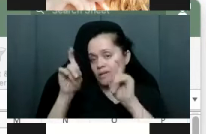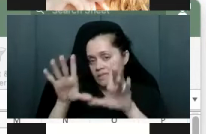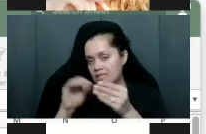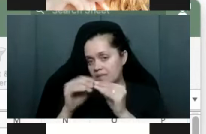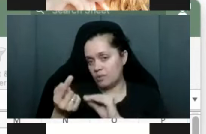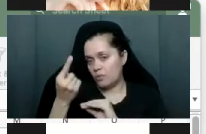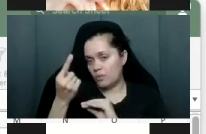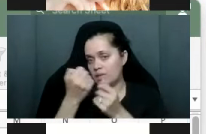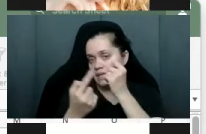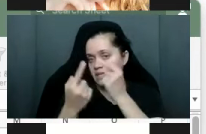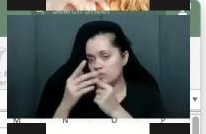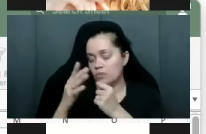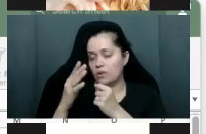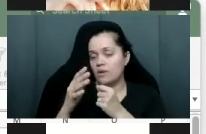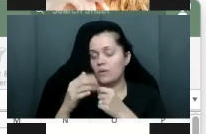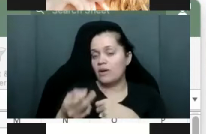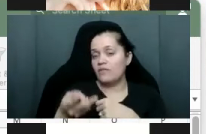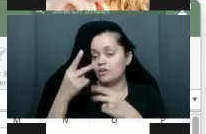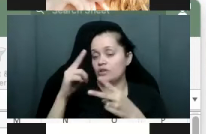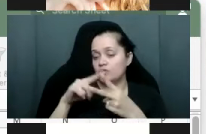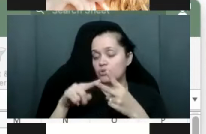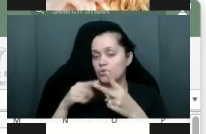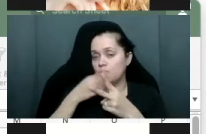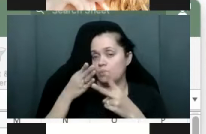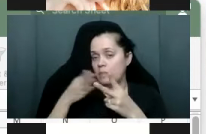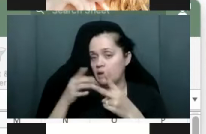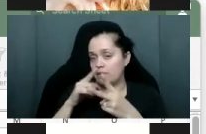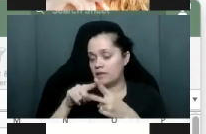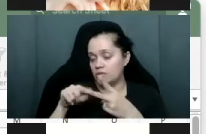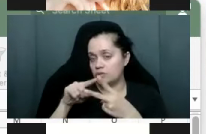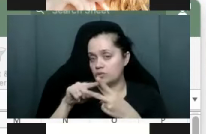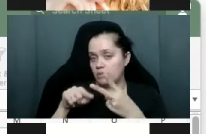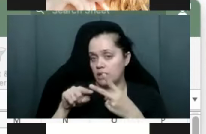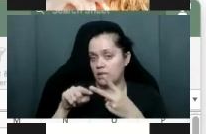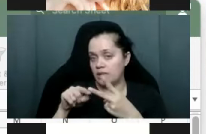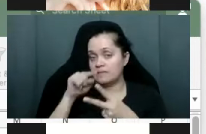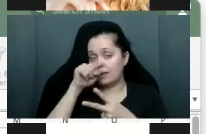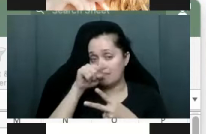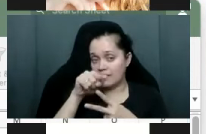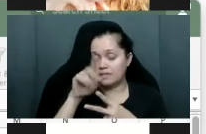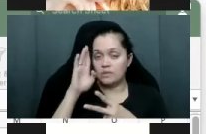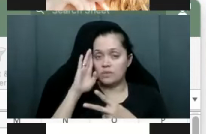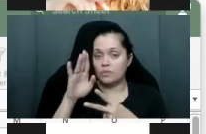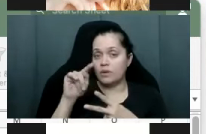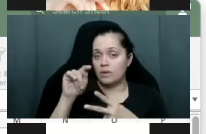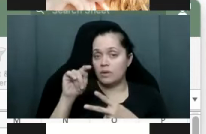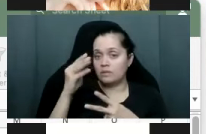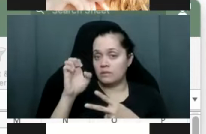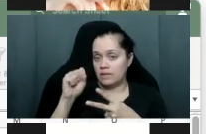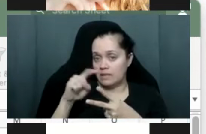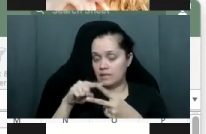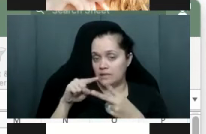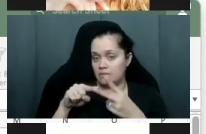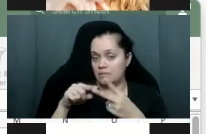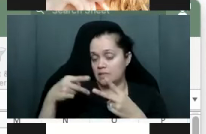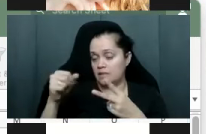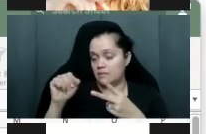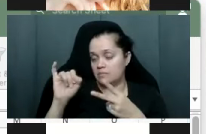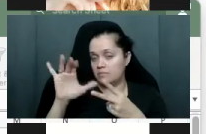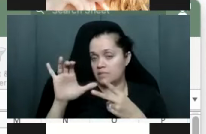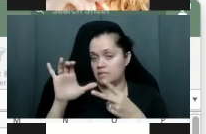test is going to have 2 main things. So the 2 main things on this one will be themes and the Pacific